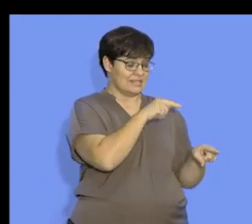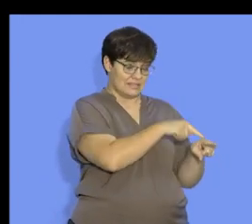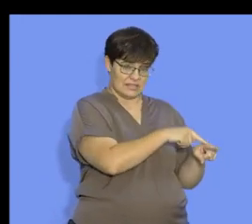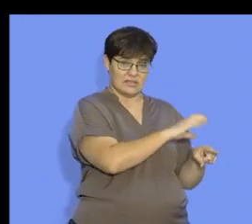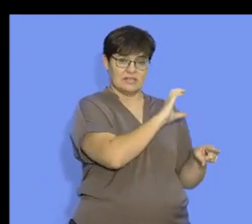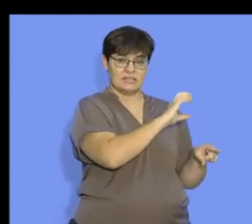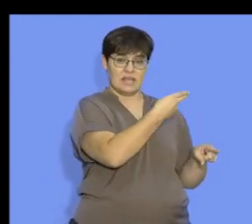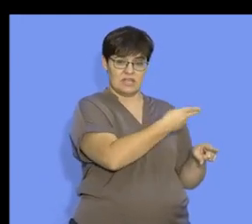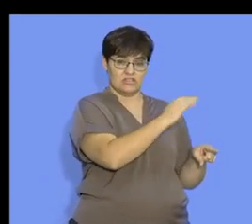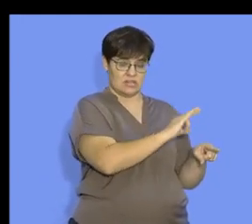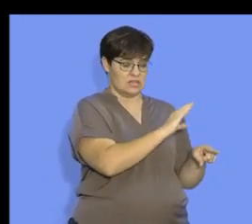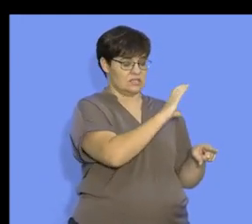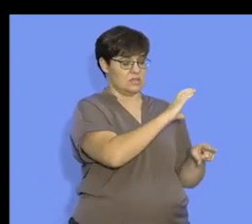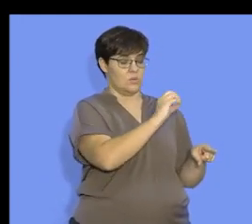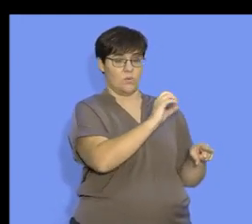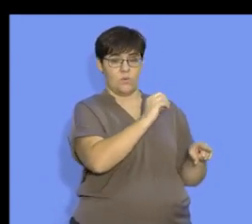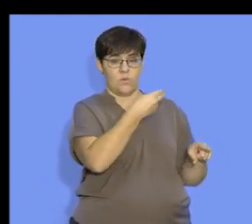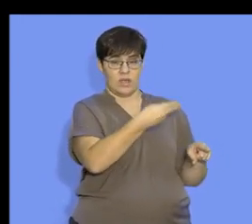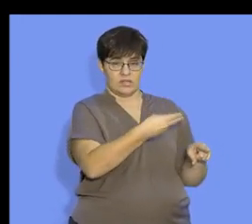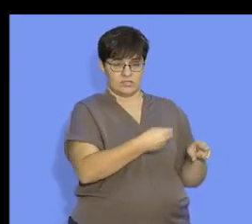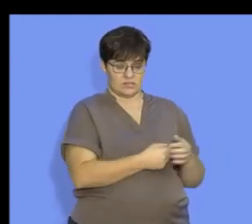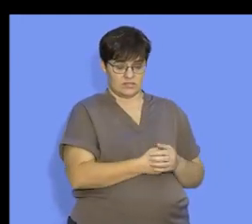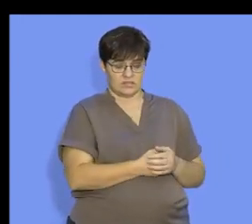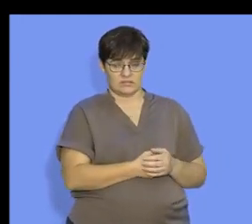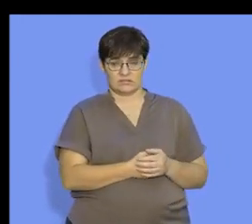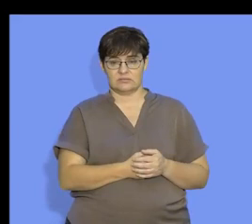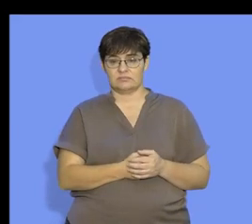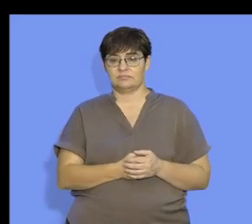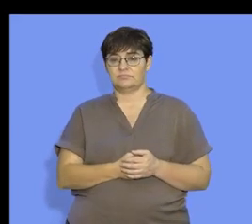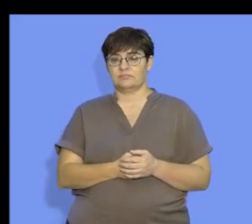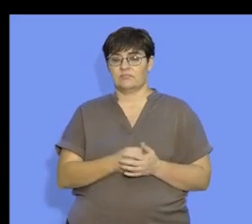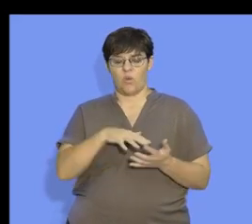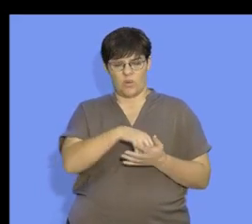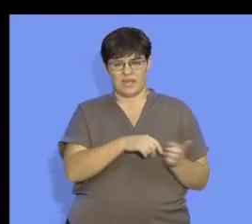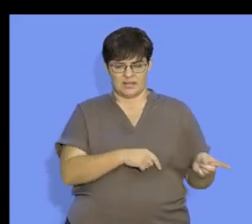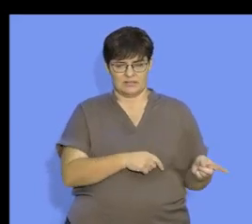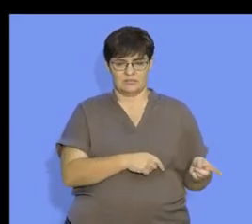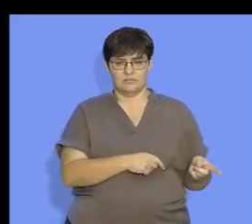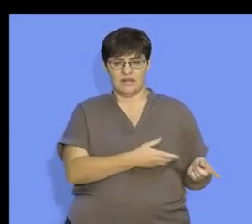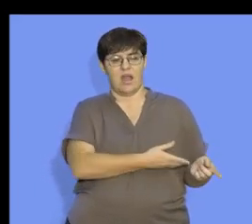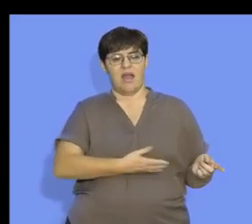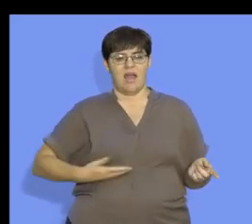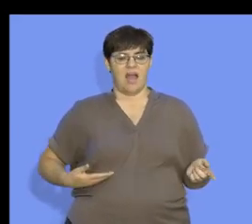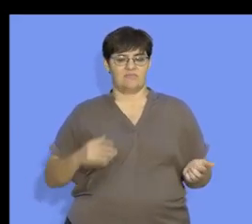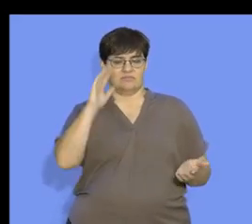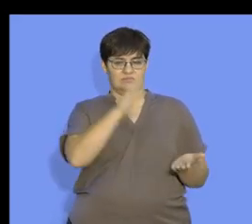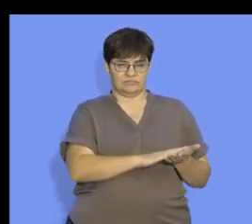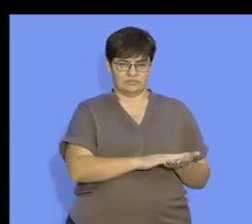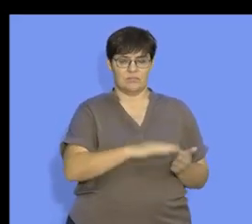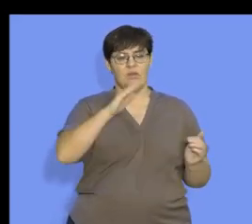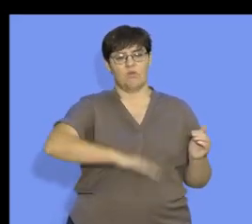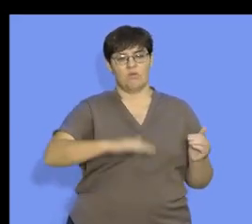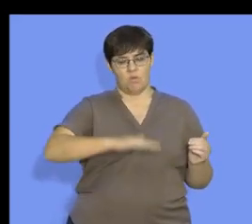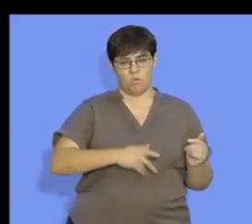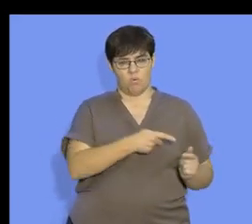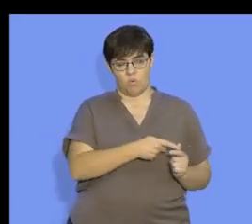weak acid, COOH, okay? Weak acid, it says to us that it ionizes partially to give